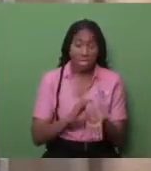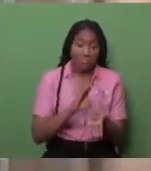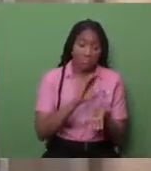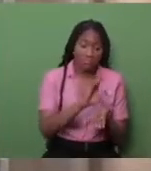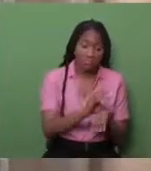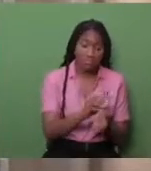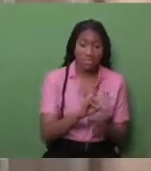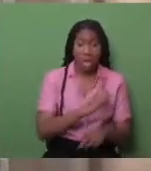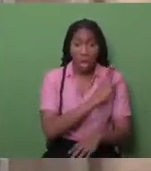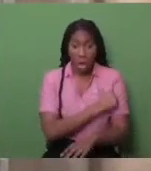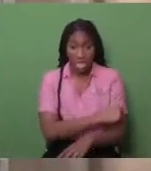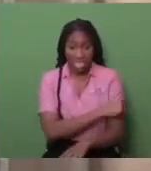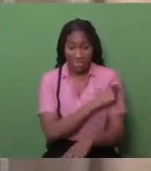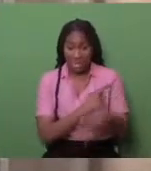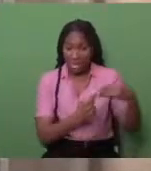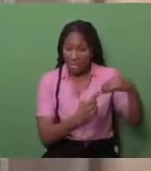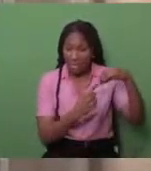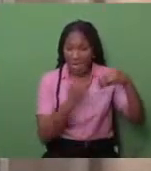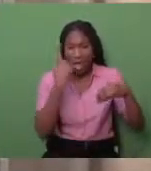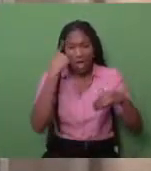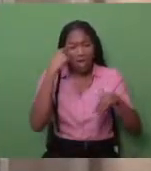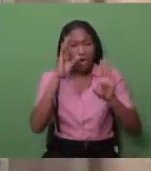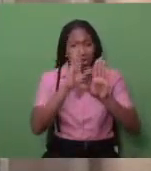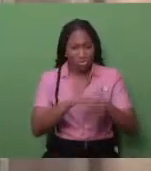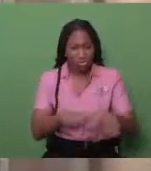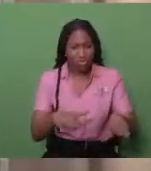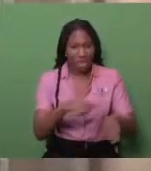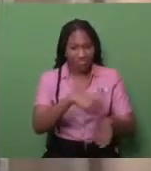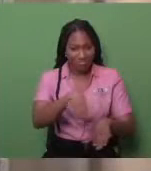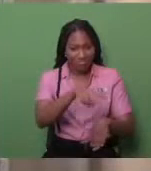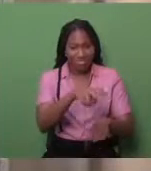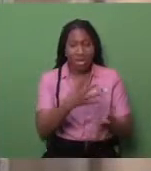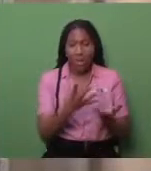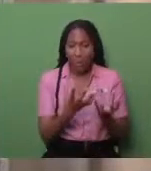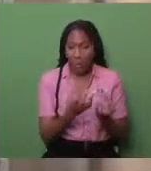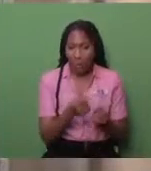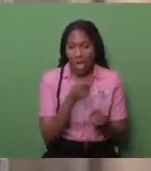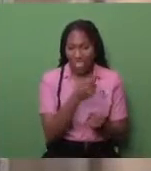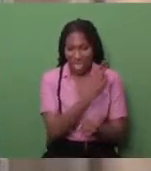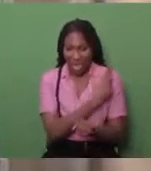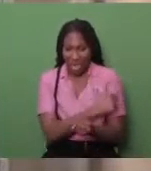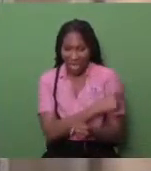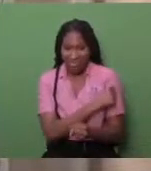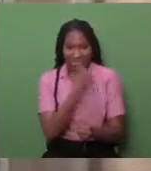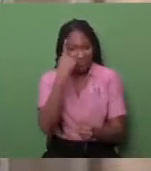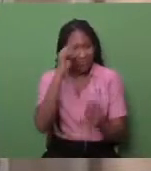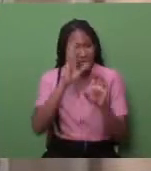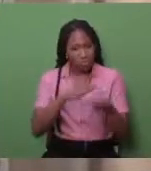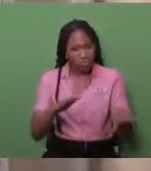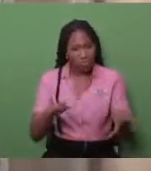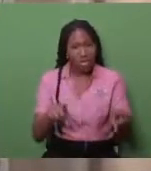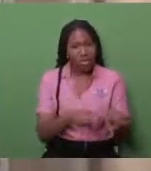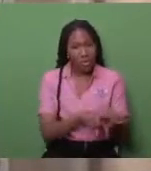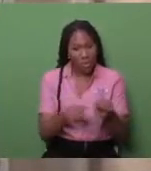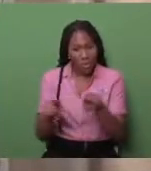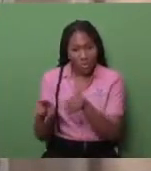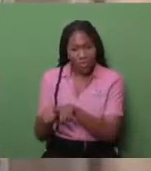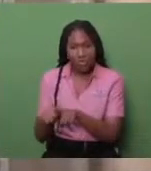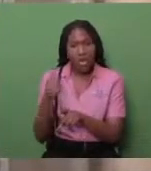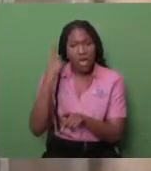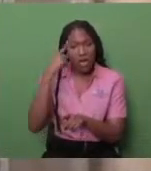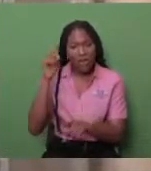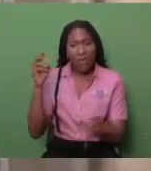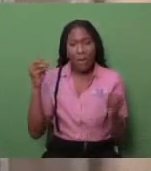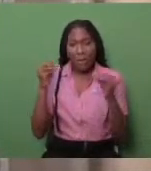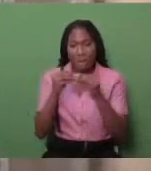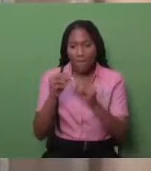for children, with intentions of it becoming a flagship facility, encouraging and boosting medical tourism. This